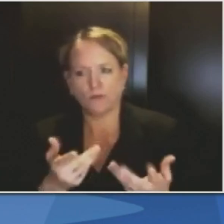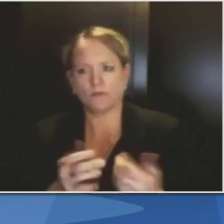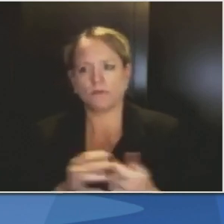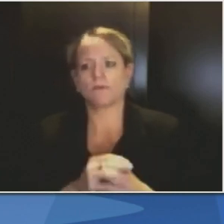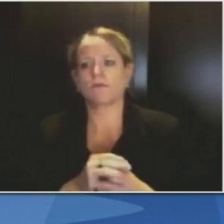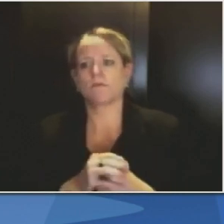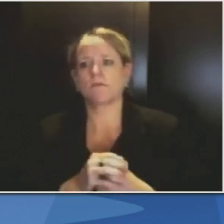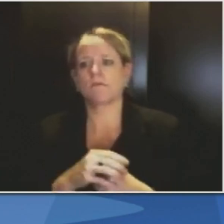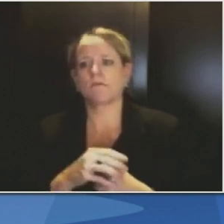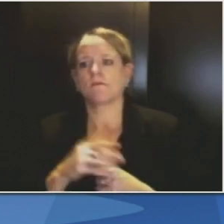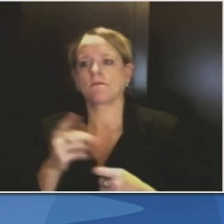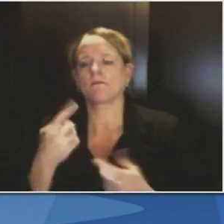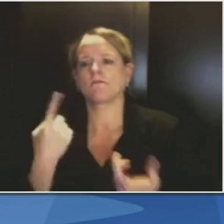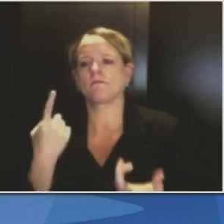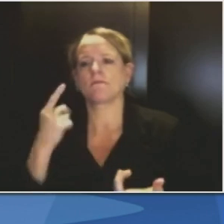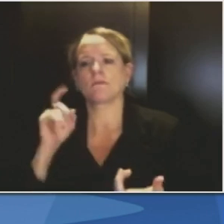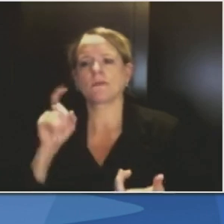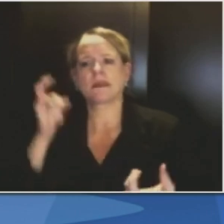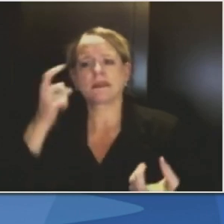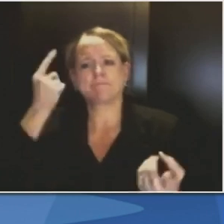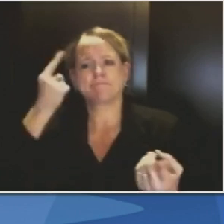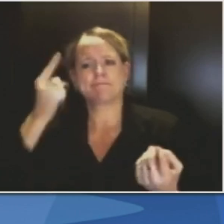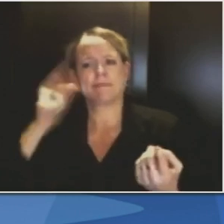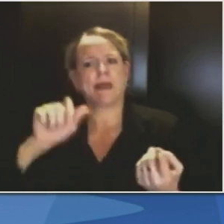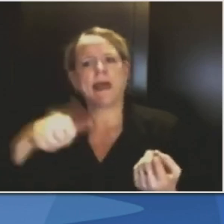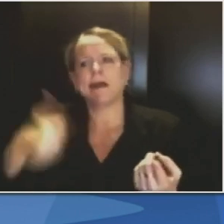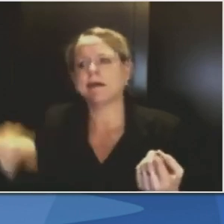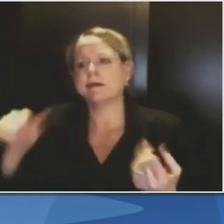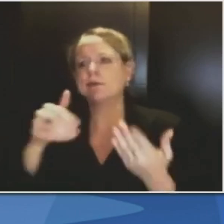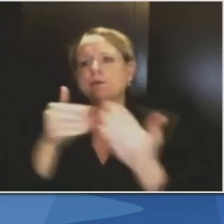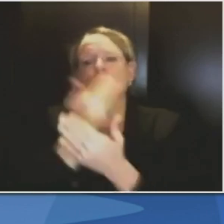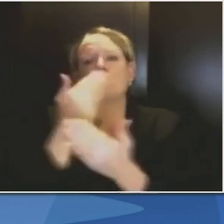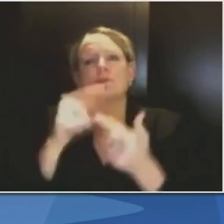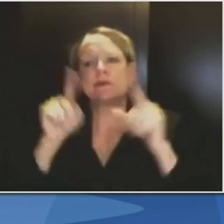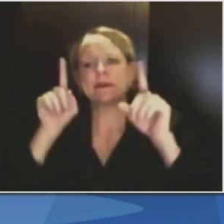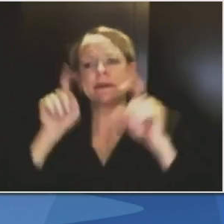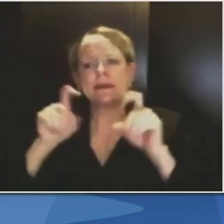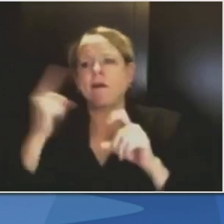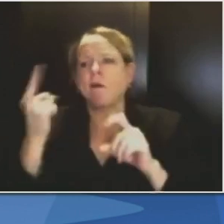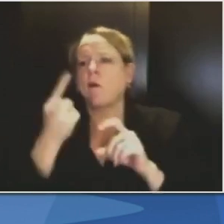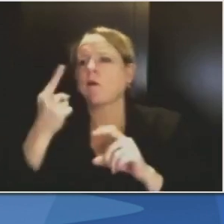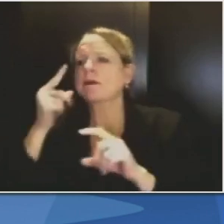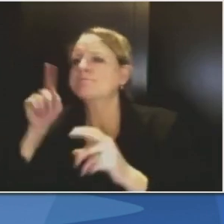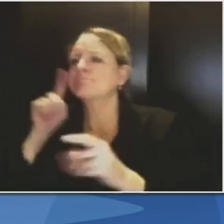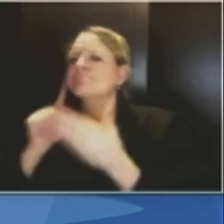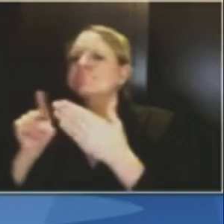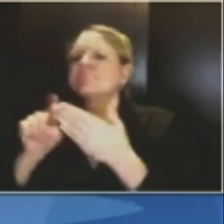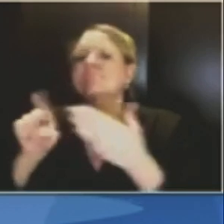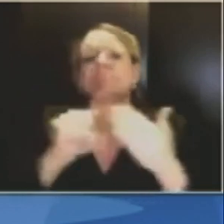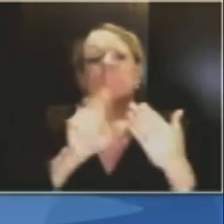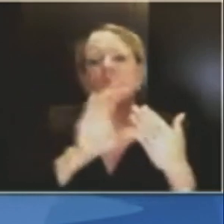Thank you for that. Let's go to Suzanne Vitale, freelance reporter. Suzanne.